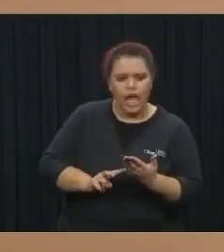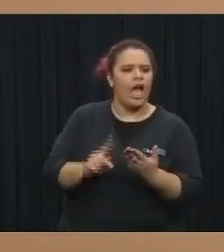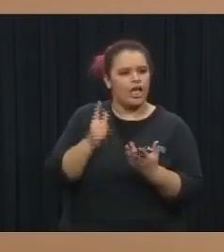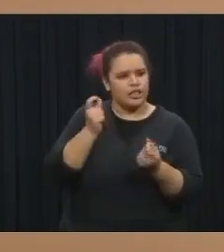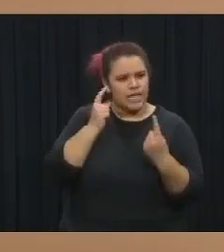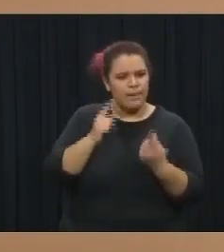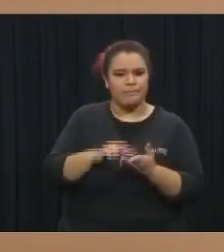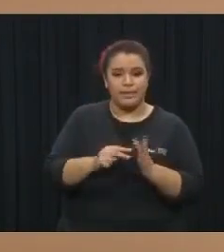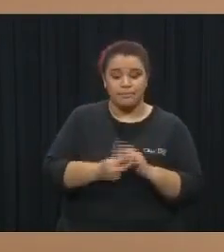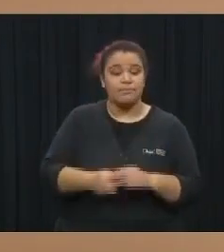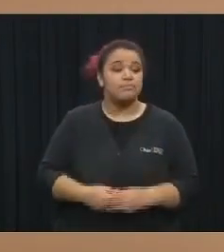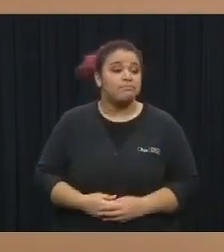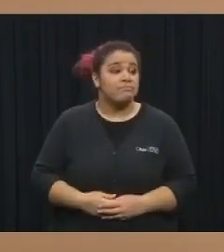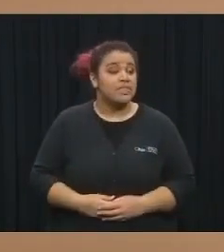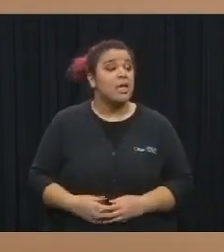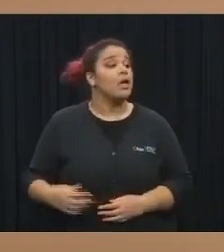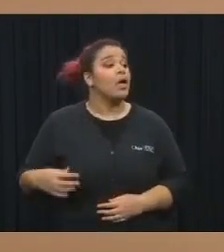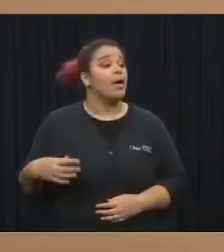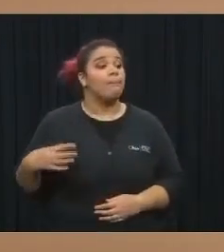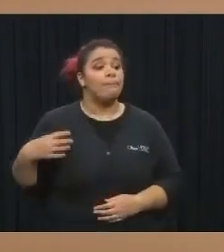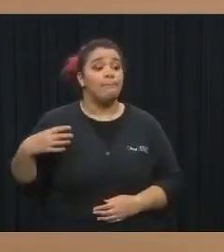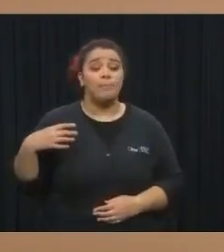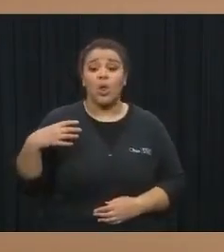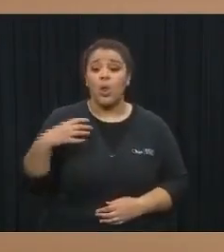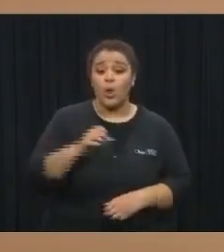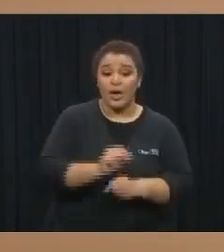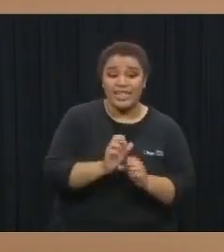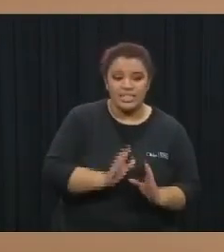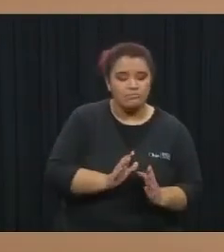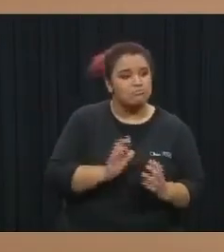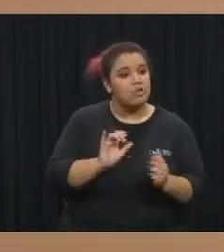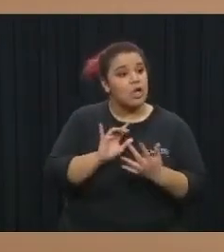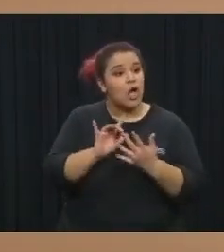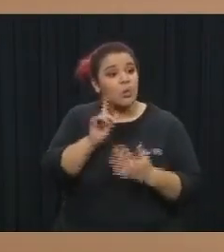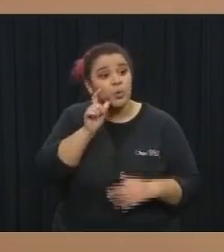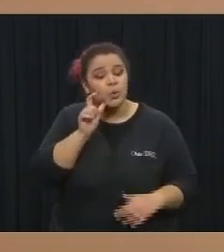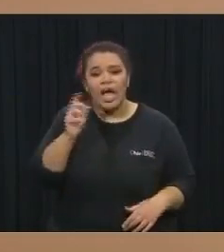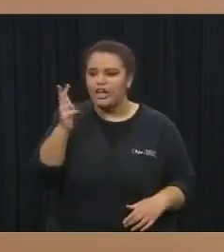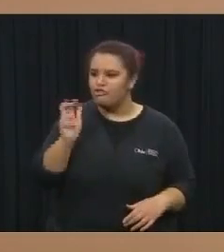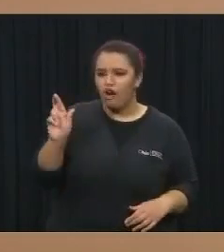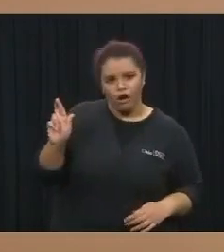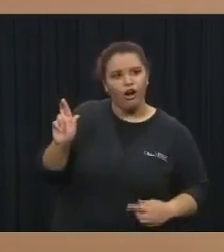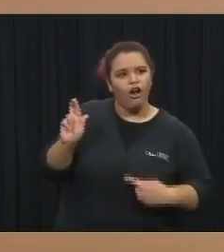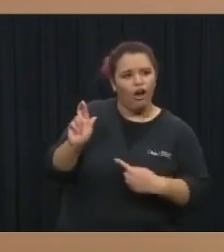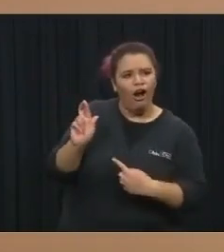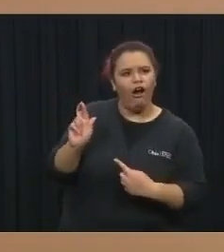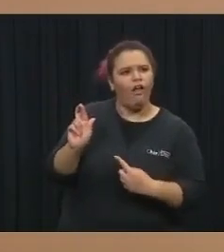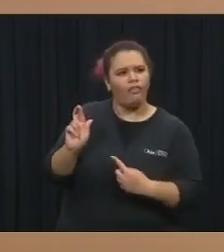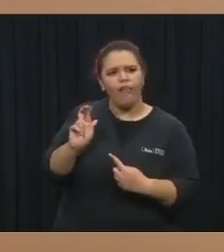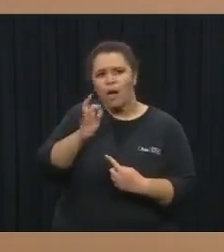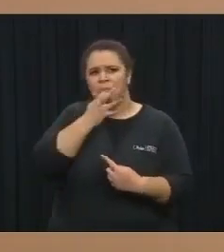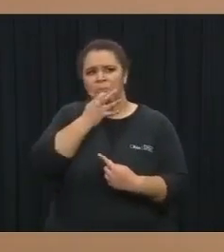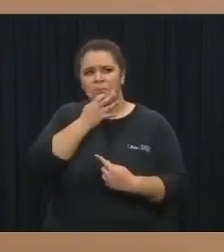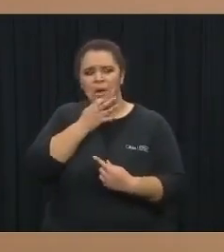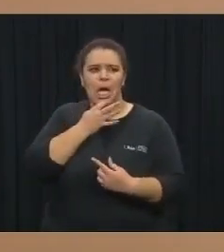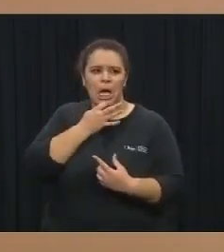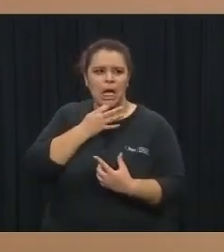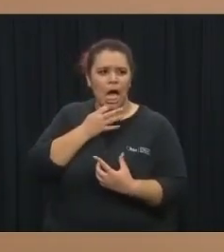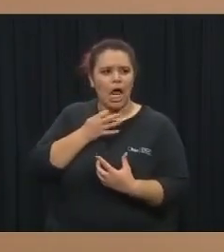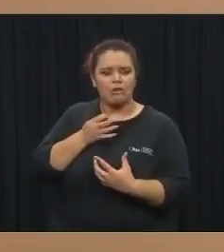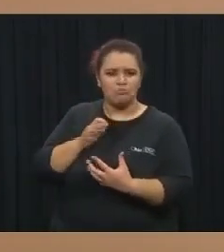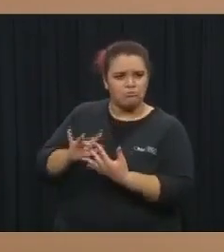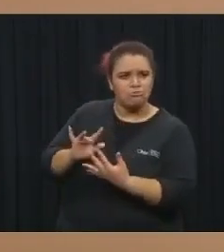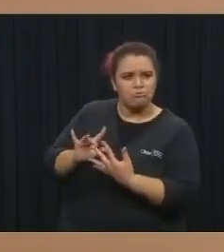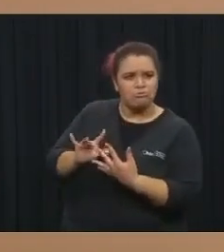also HR, and HR officers could be really helpful in a lot of this. I think similarly to not putting the pressure on the